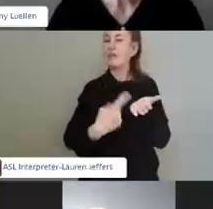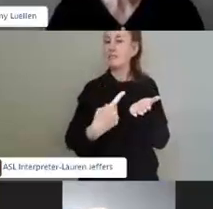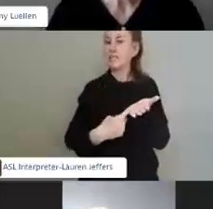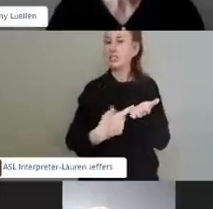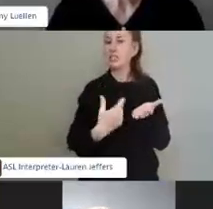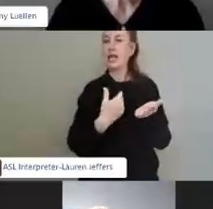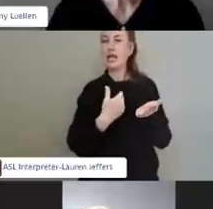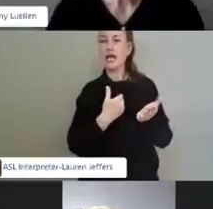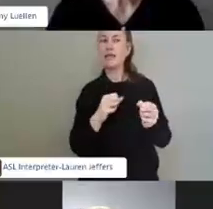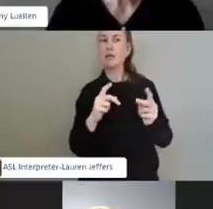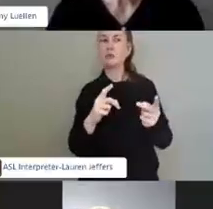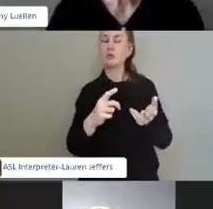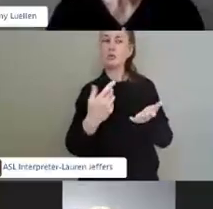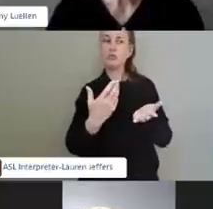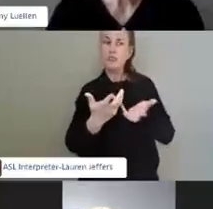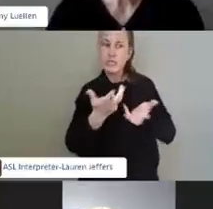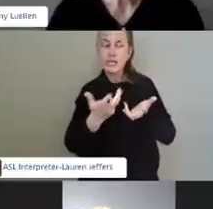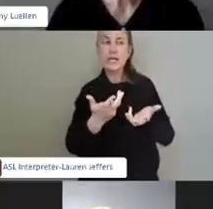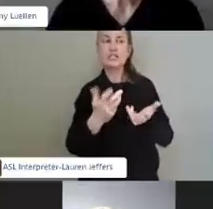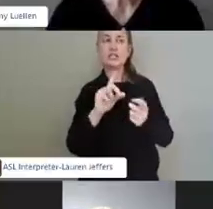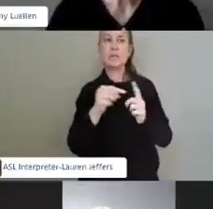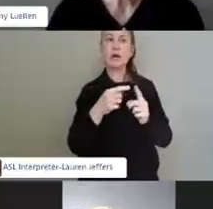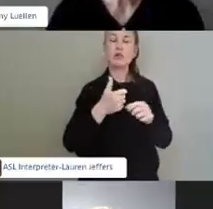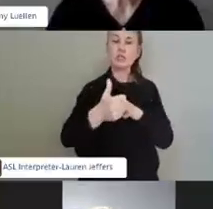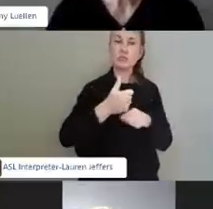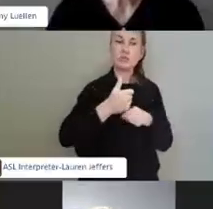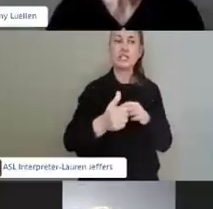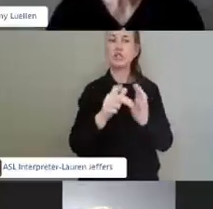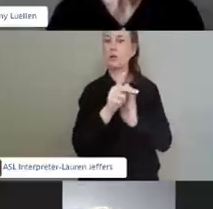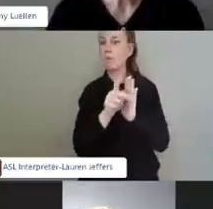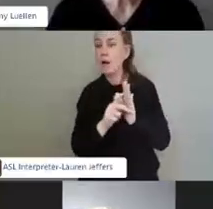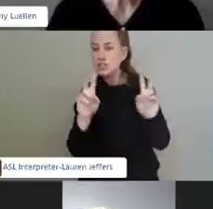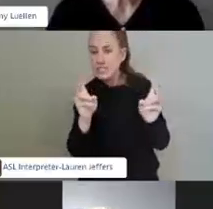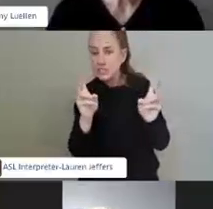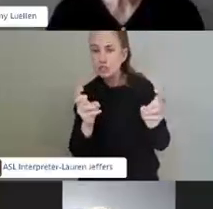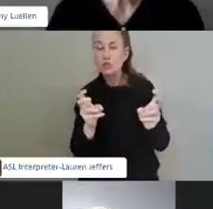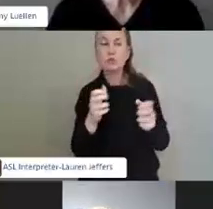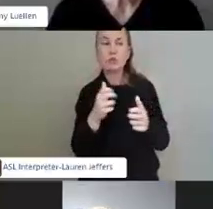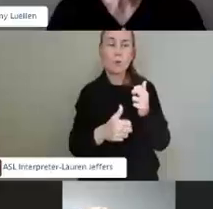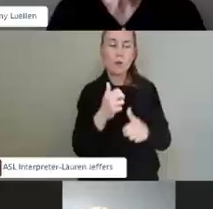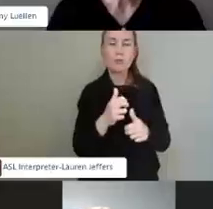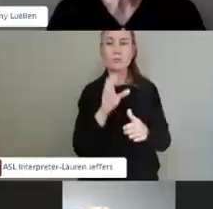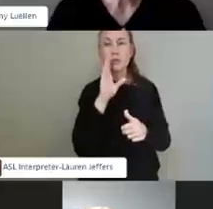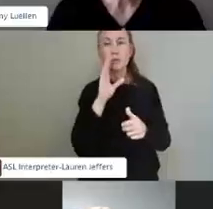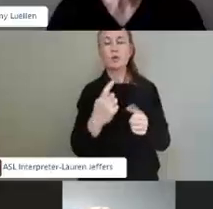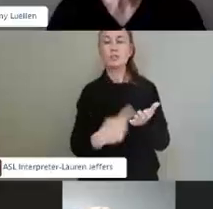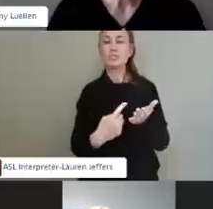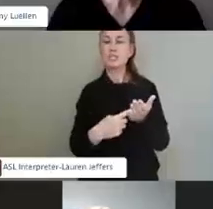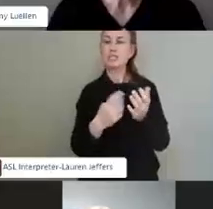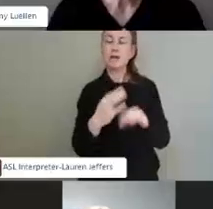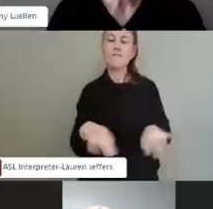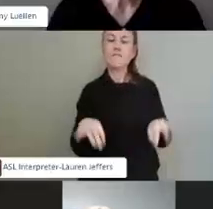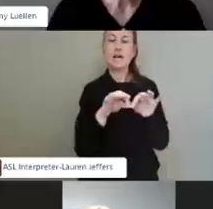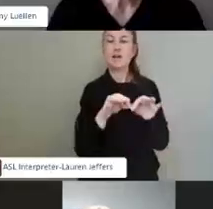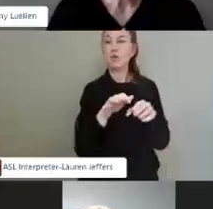thought-provoking conversations about the intersection of transportation and policy issues. And it's going to be covering vital areas such as